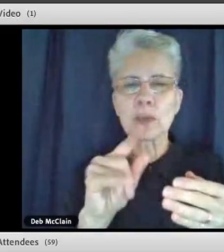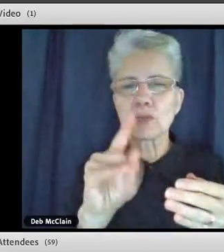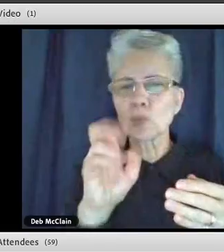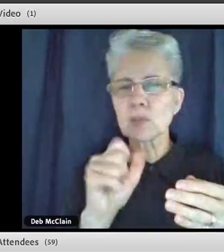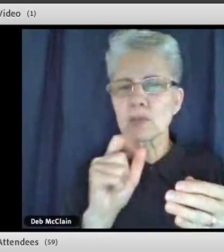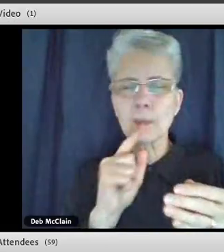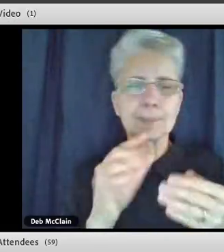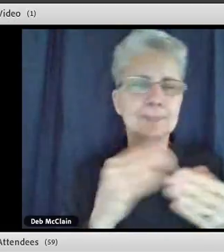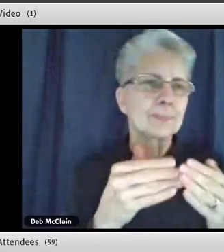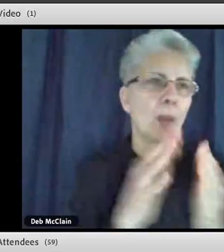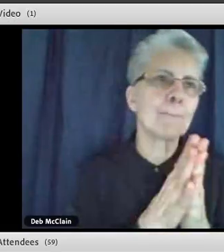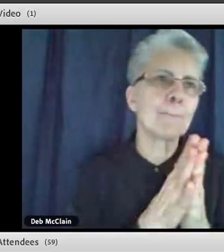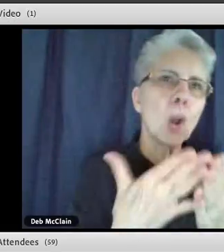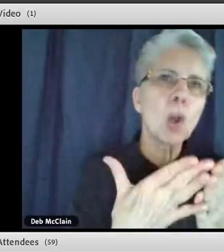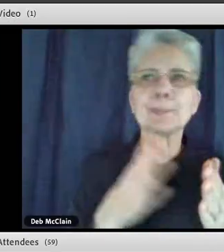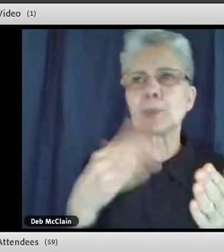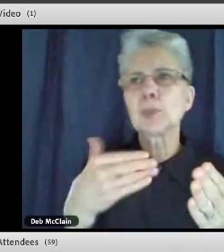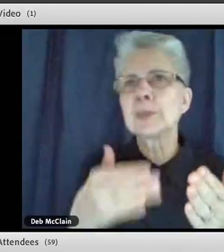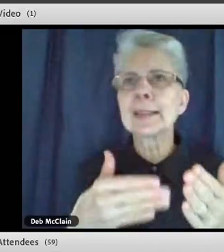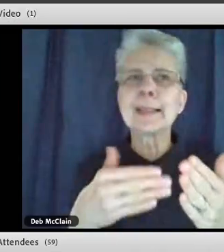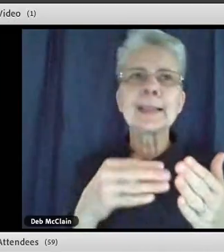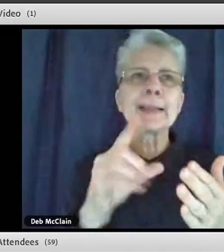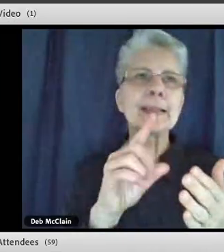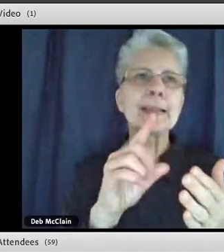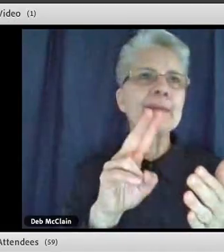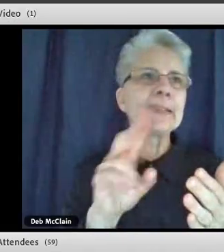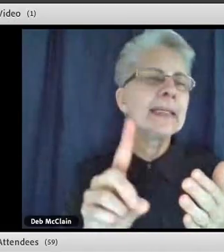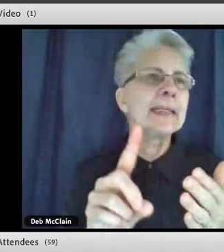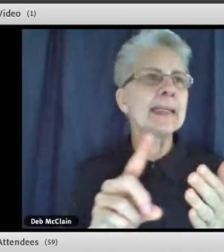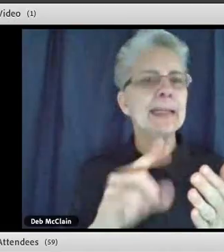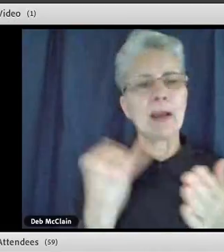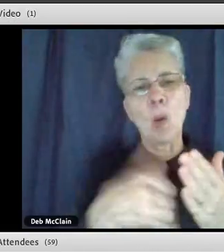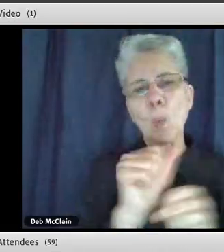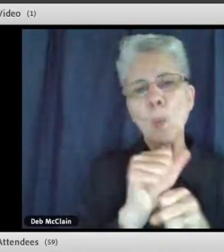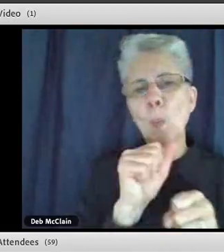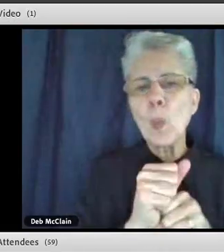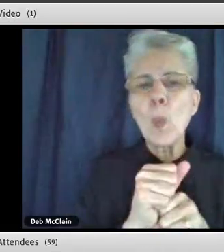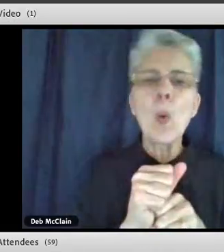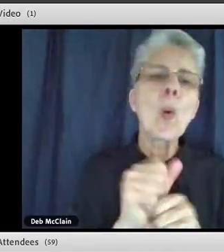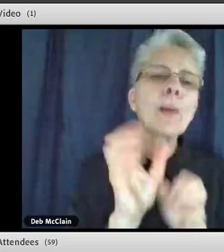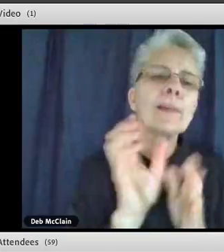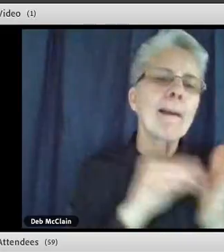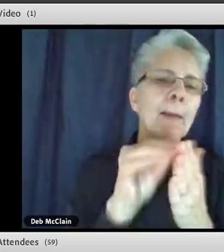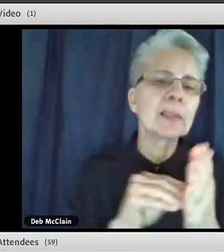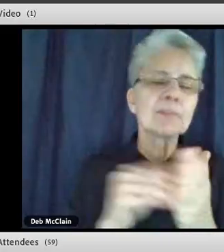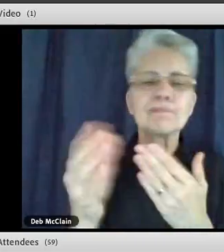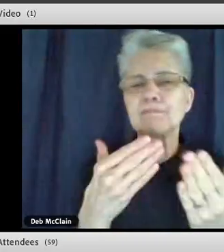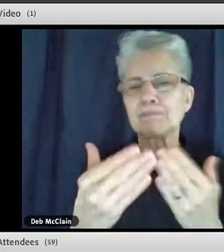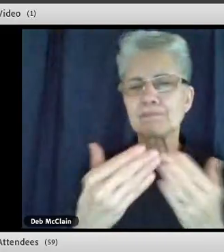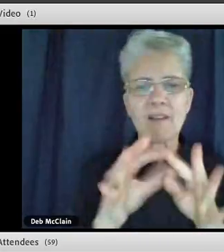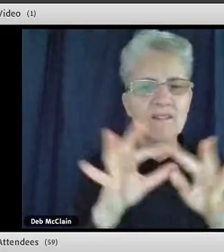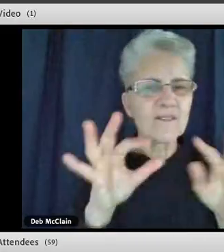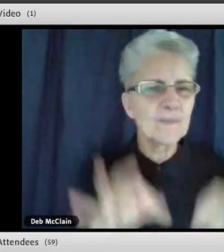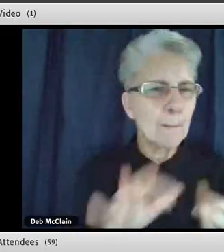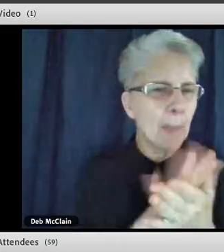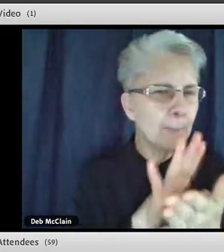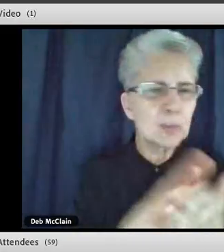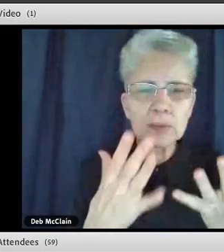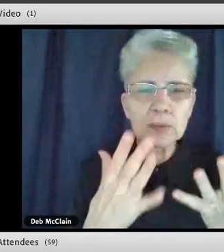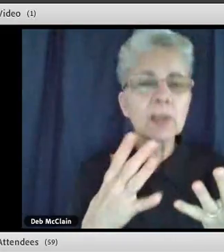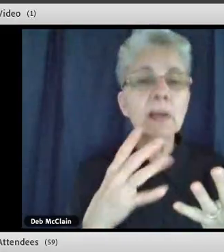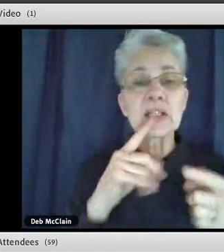or music or DVDs or artwork or documents, obviously it depends on the library or